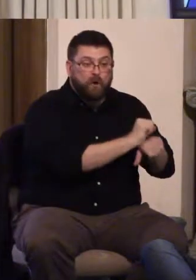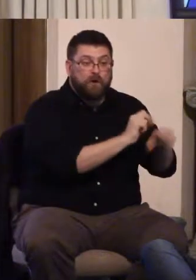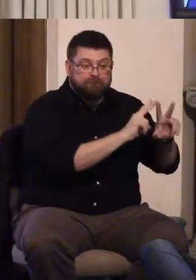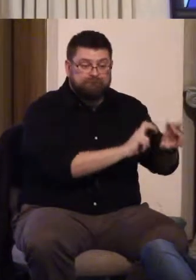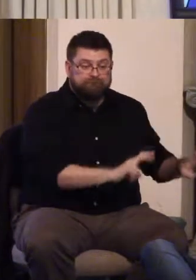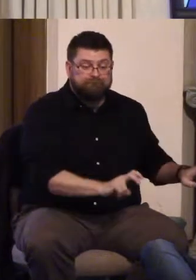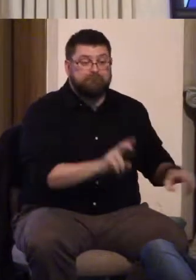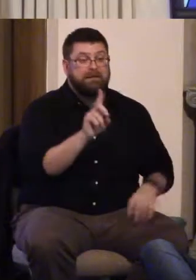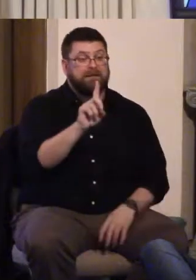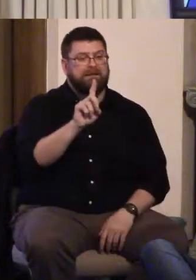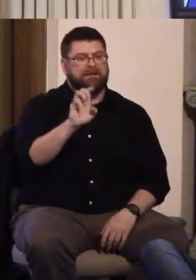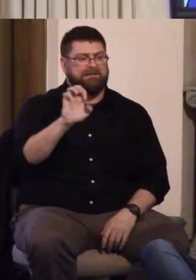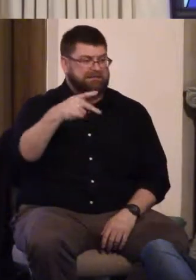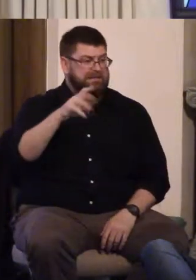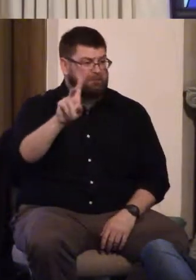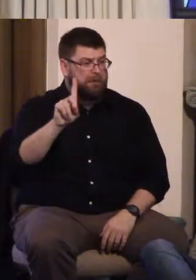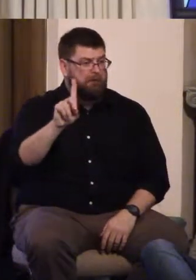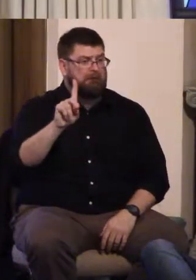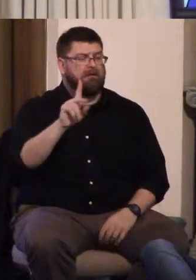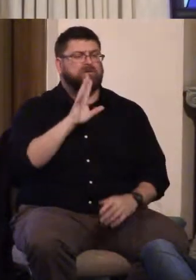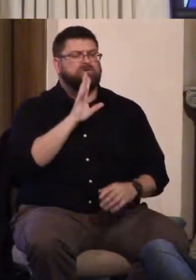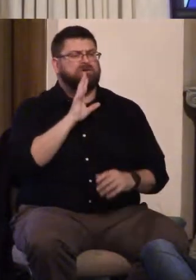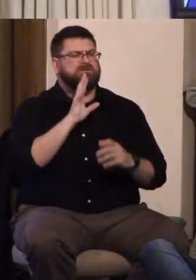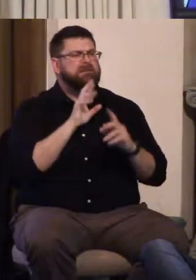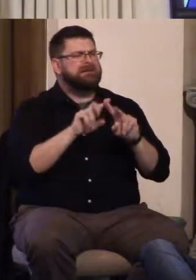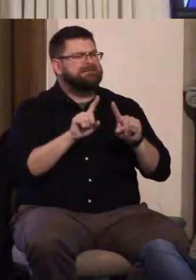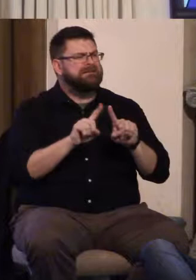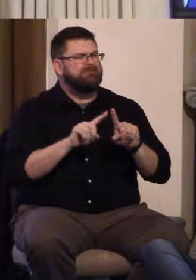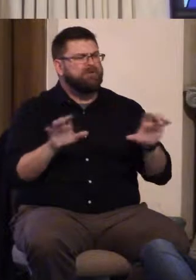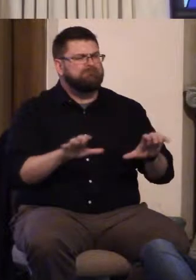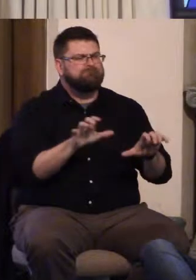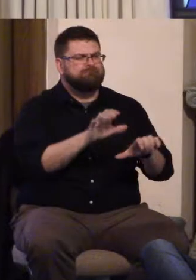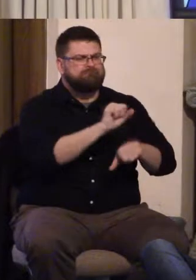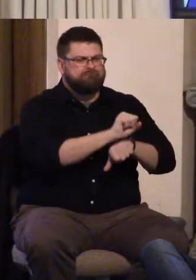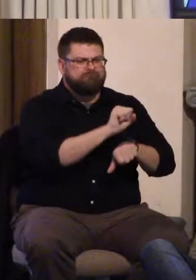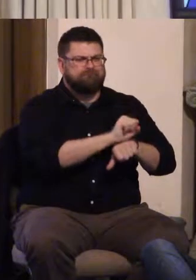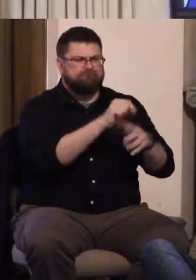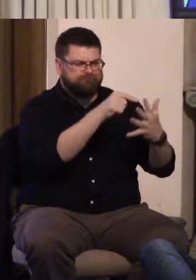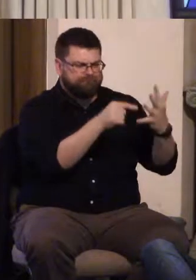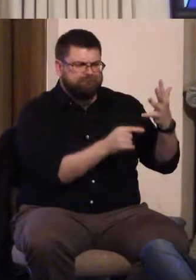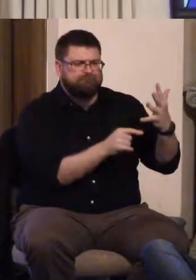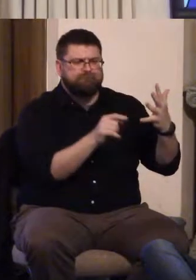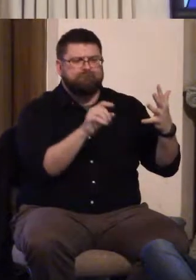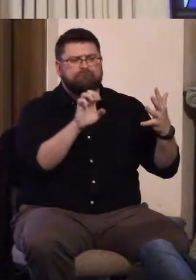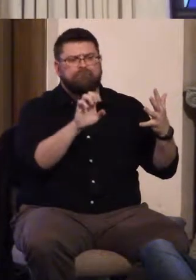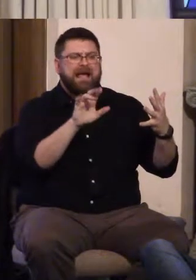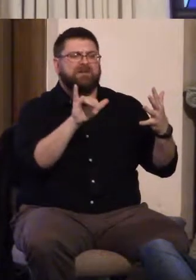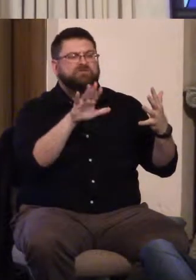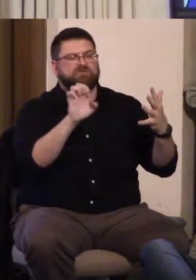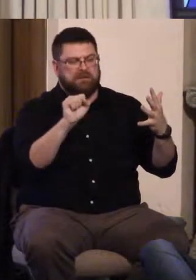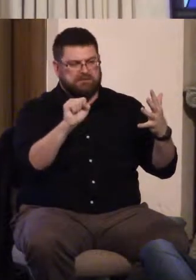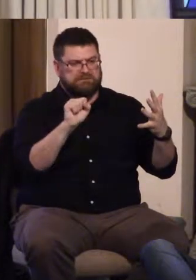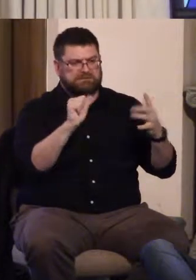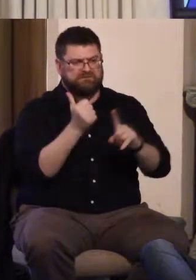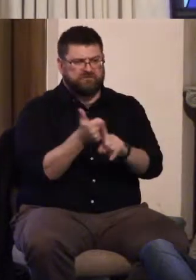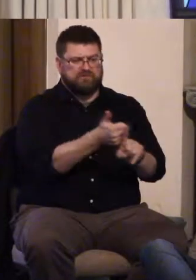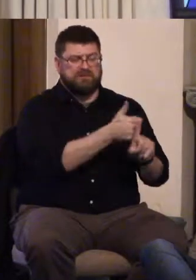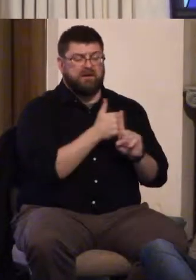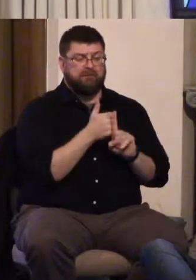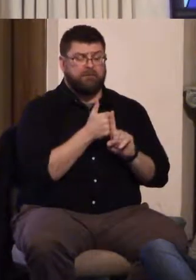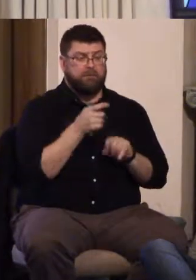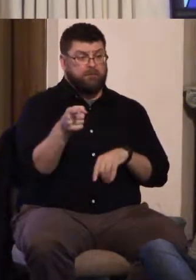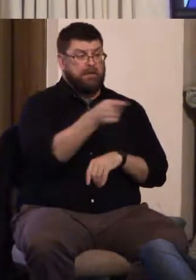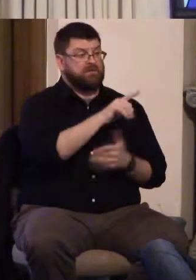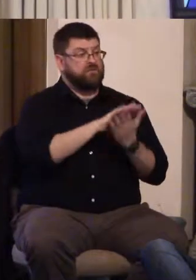And Deepak talks about several exercises in this one lesson, number 10. He talks about